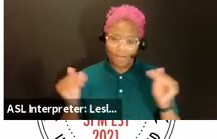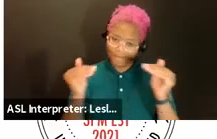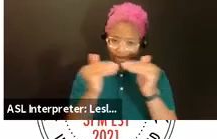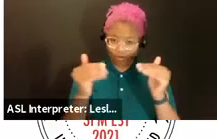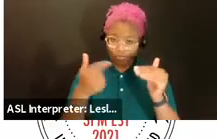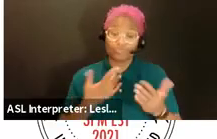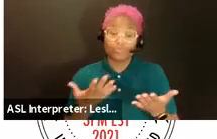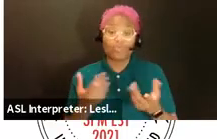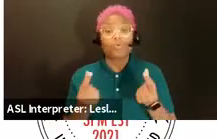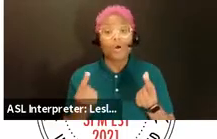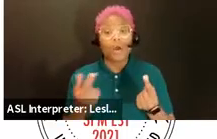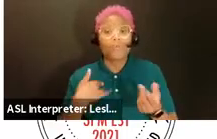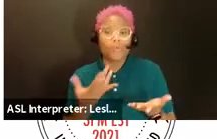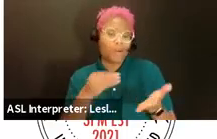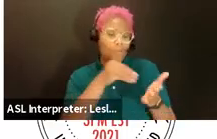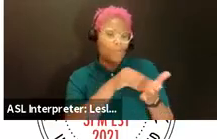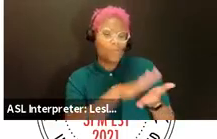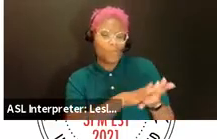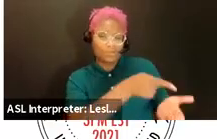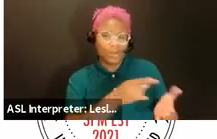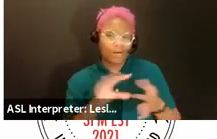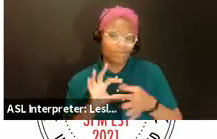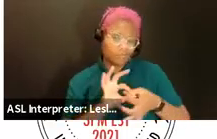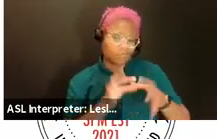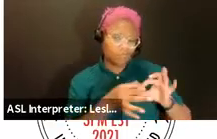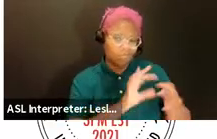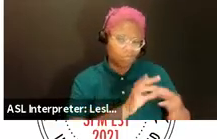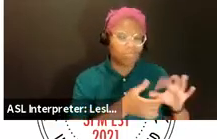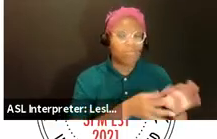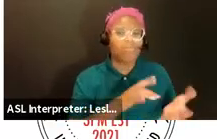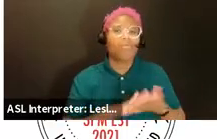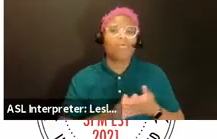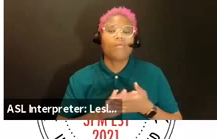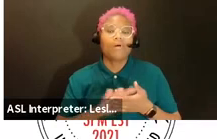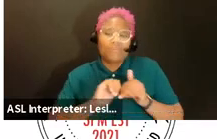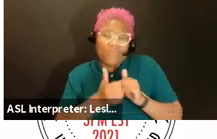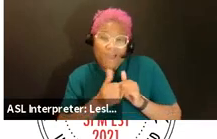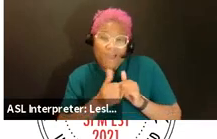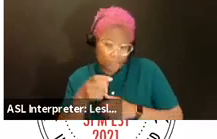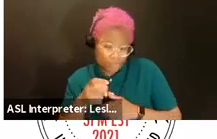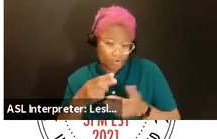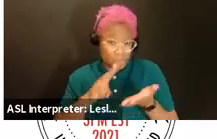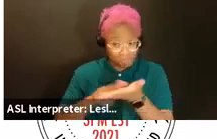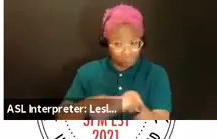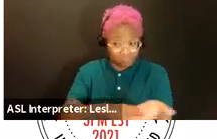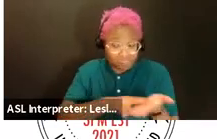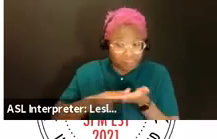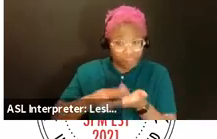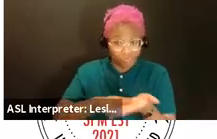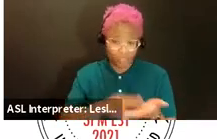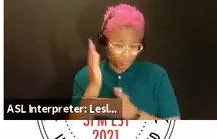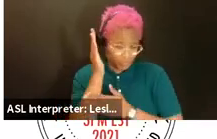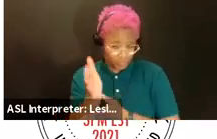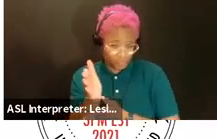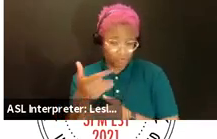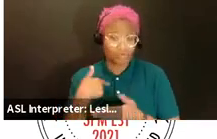work. It really is the future of how we will be contracting, and a lot of work is being done on this right now. So putting